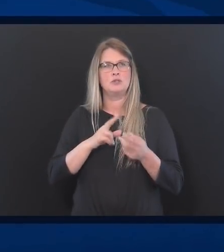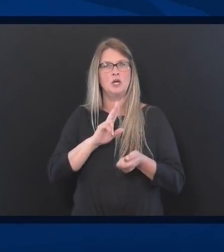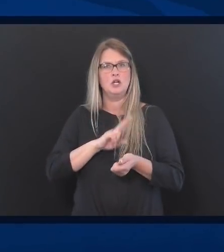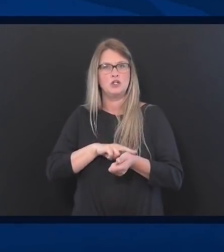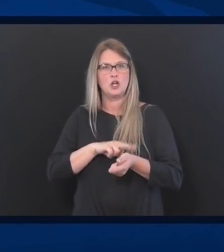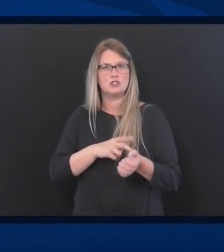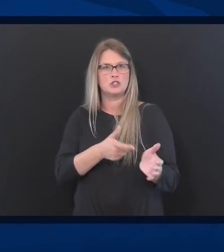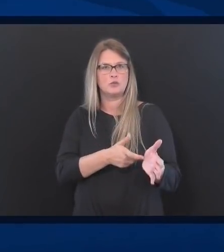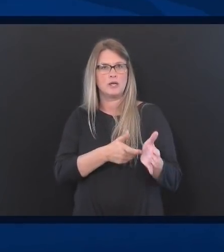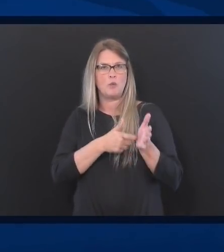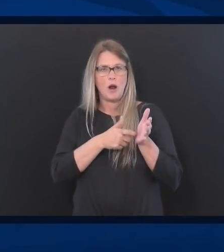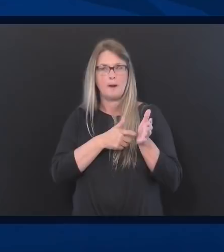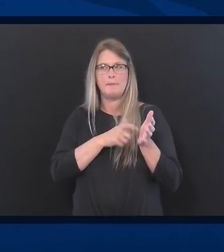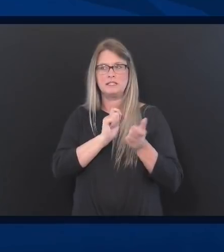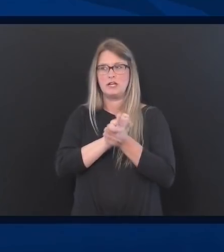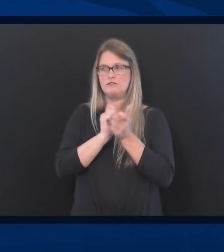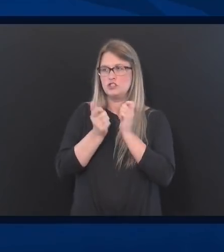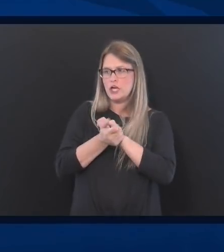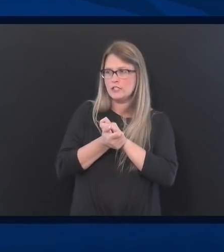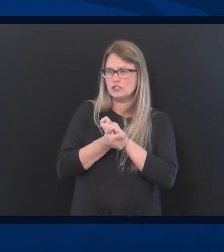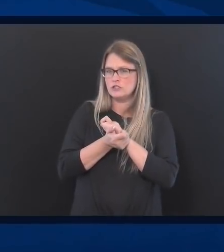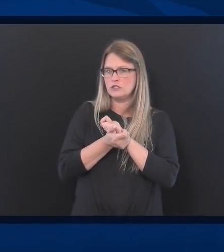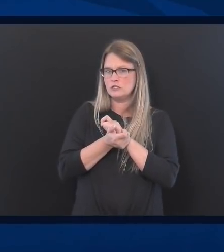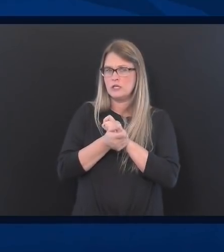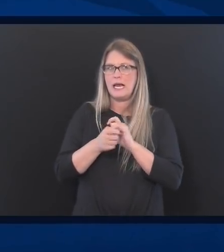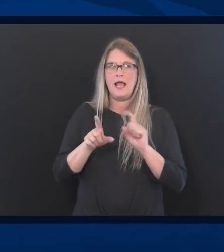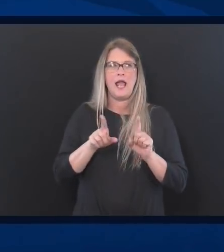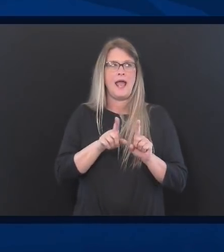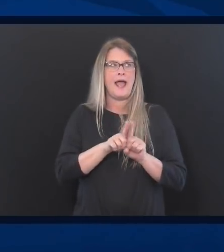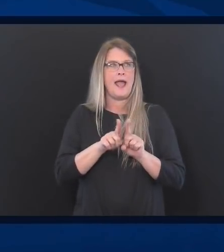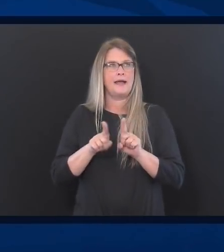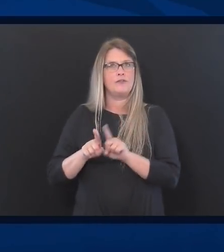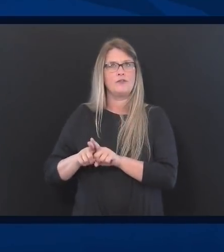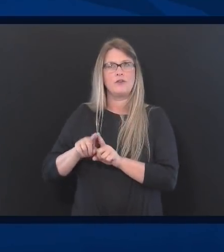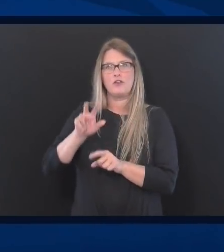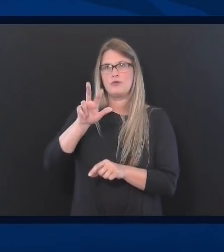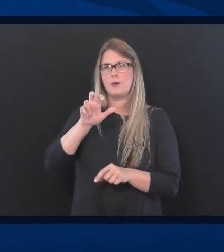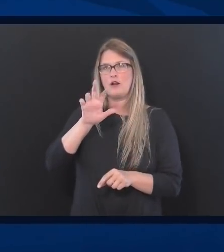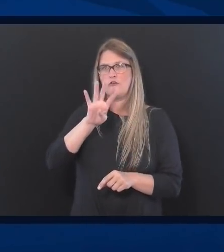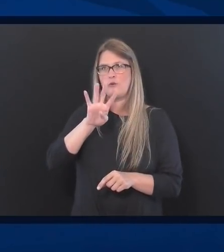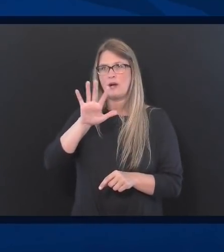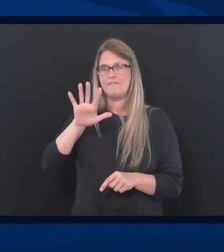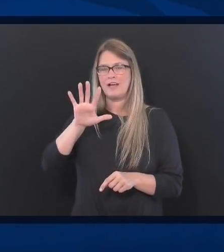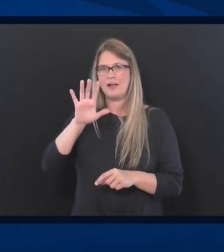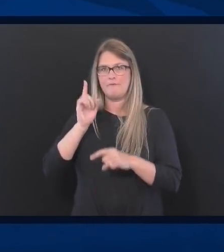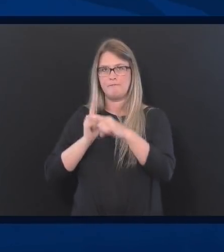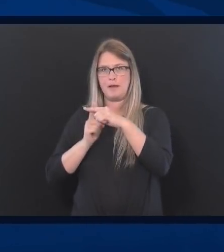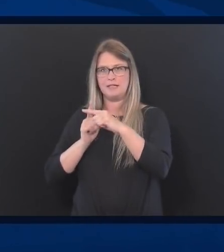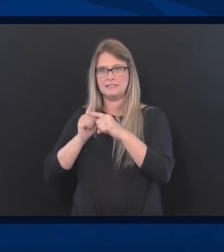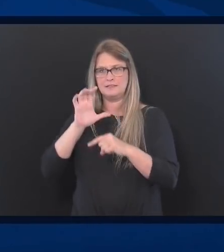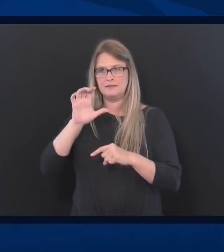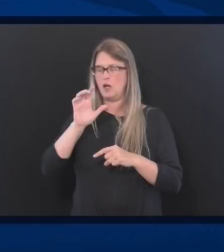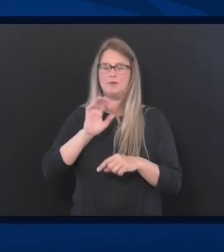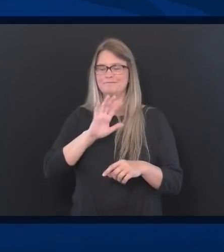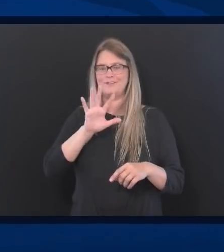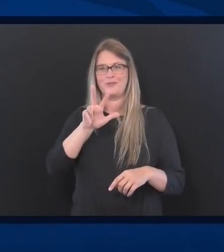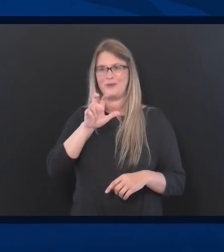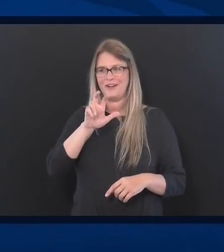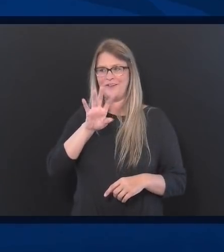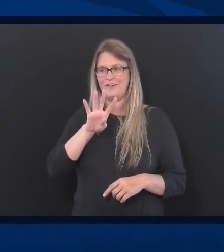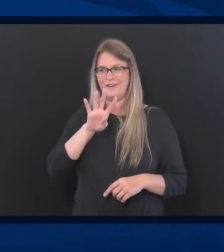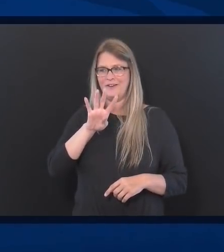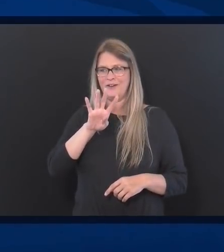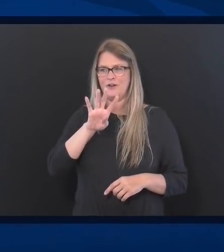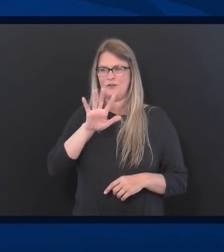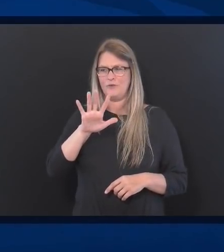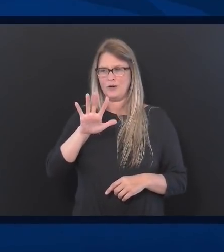you made to the nursing board, if you could address that. And also, of the 345 cases so far, how many of them are considered to have been recovered now, the